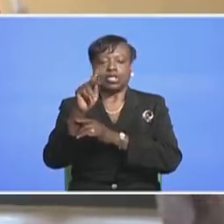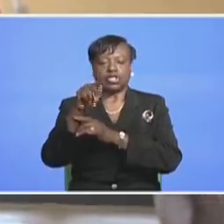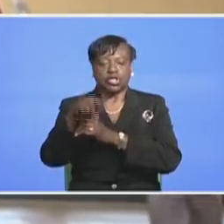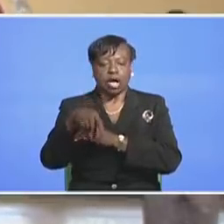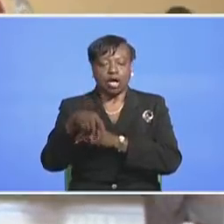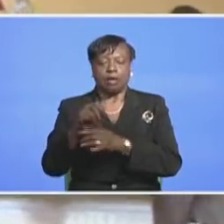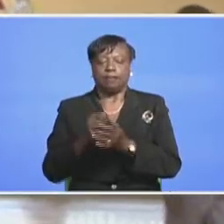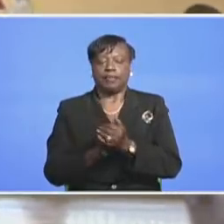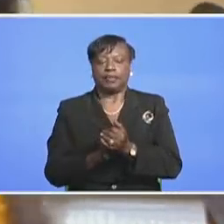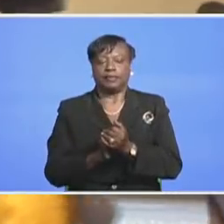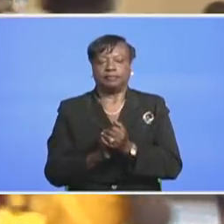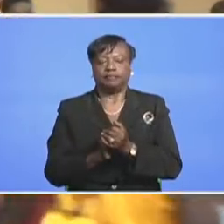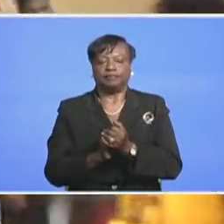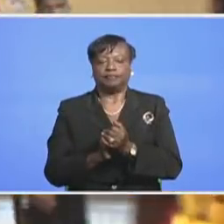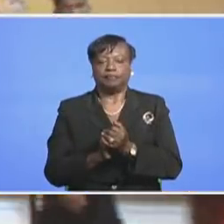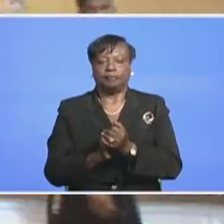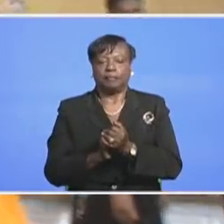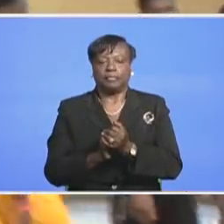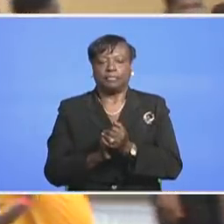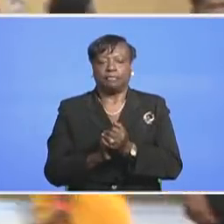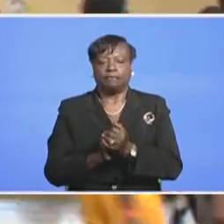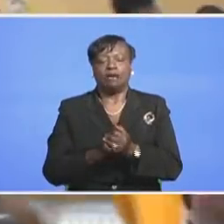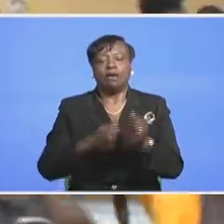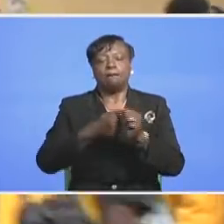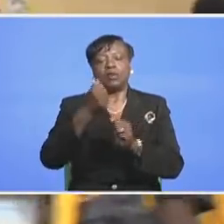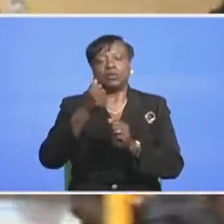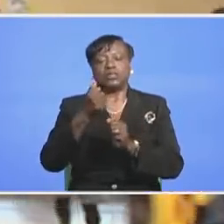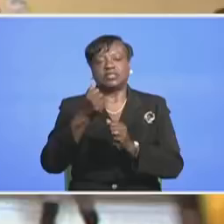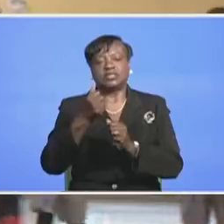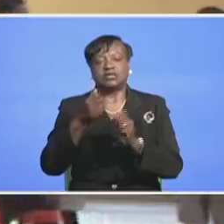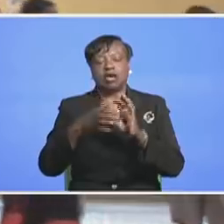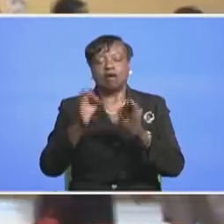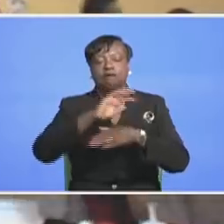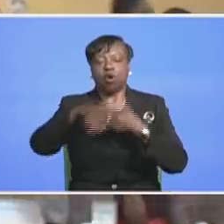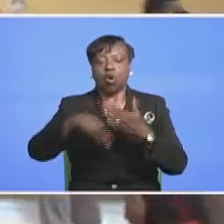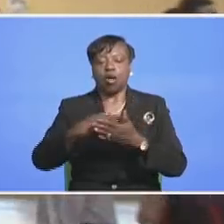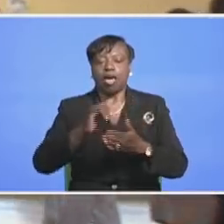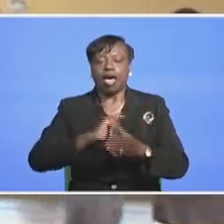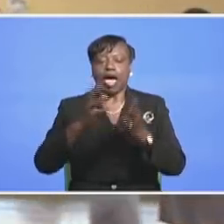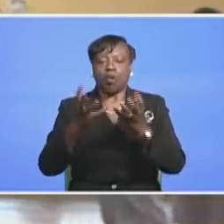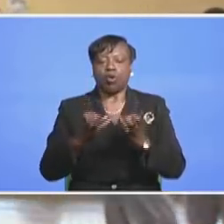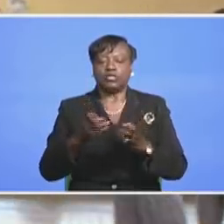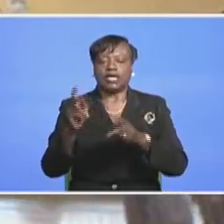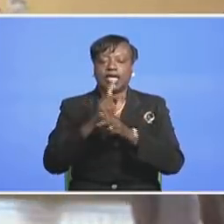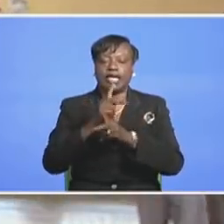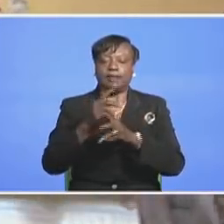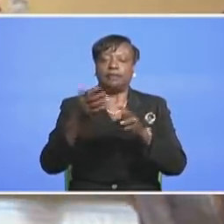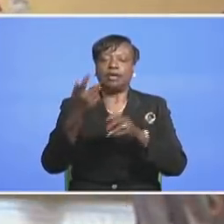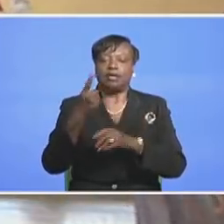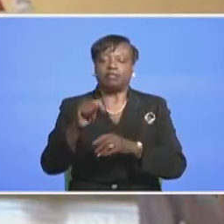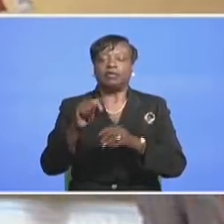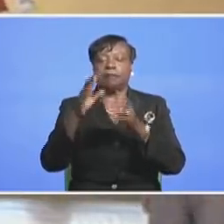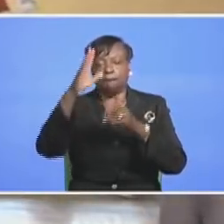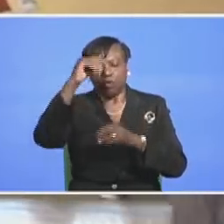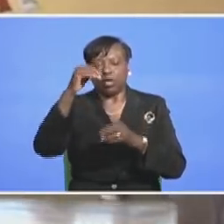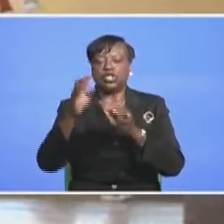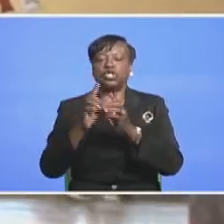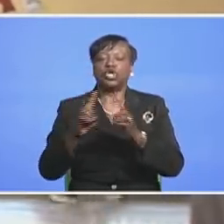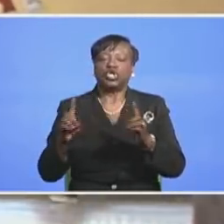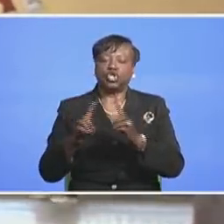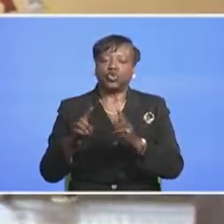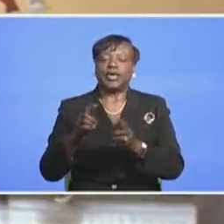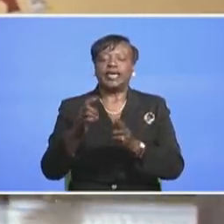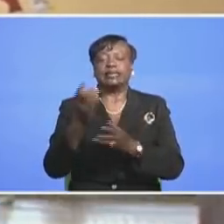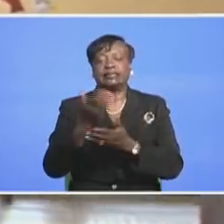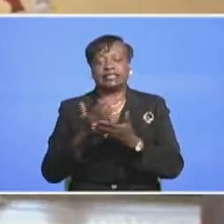rest, everything else go with these boys. And most of all, I just want to keep them occupied and not idle. Keep them idle, these young